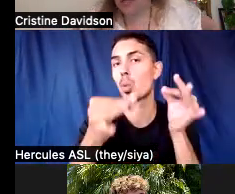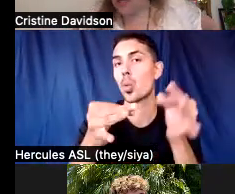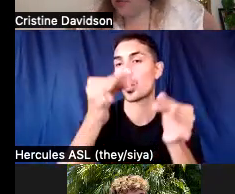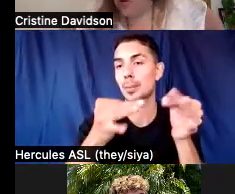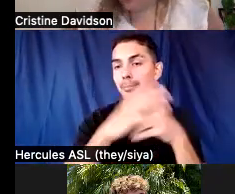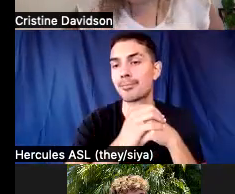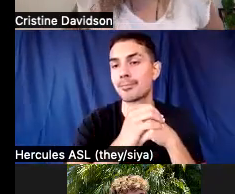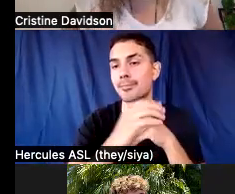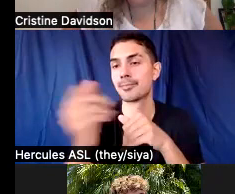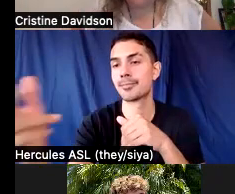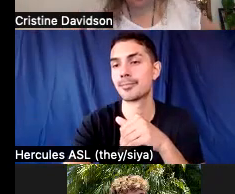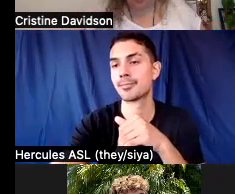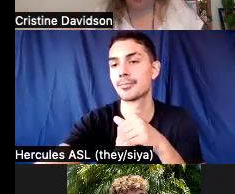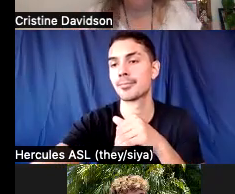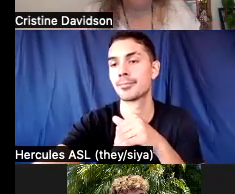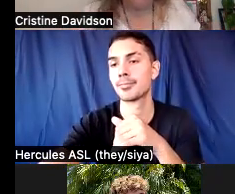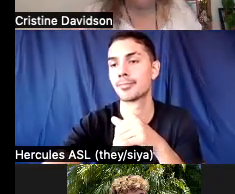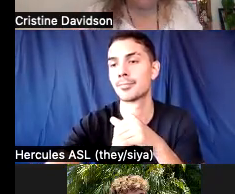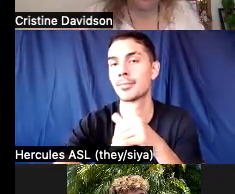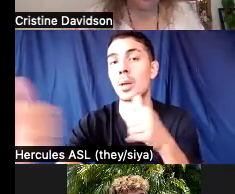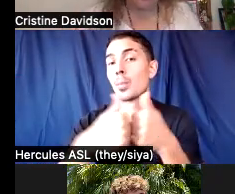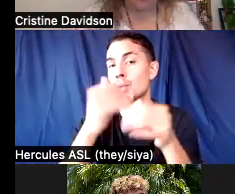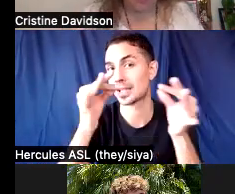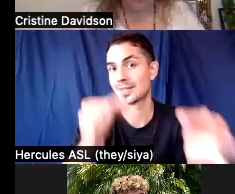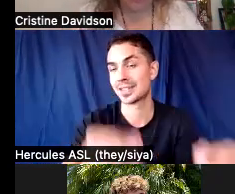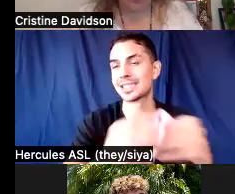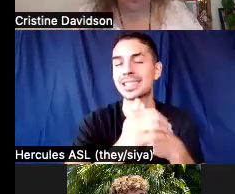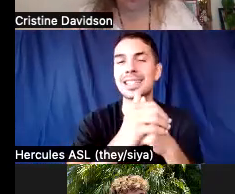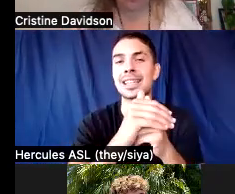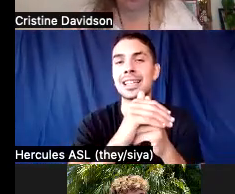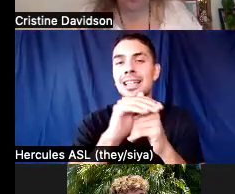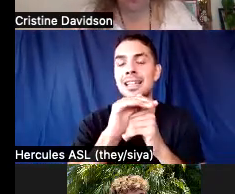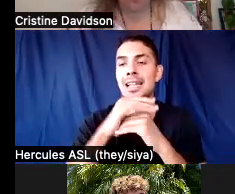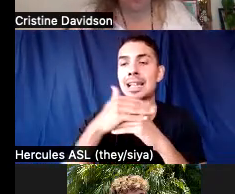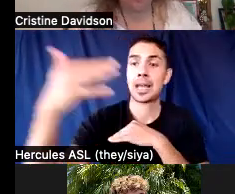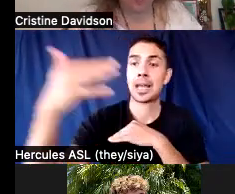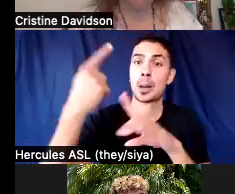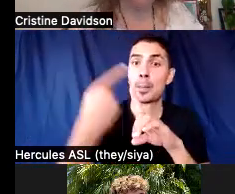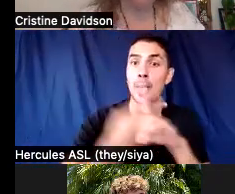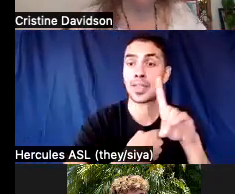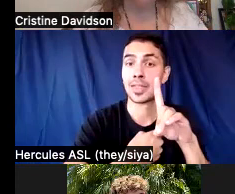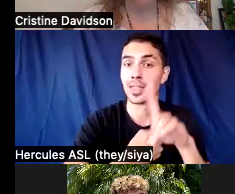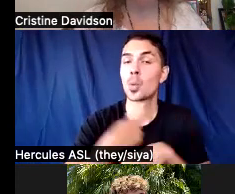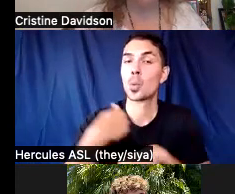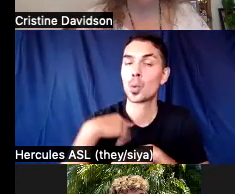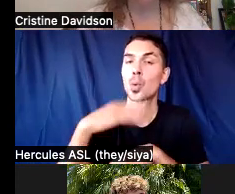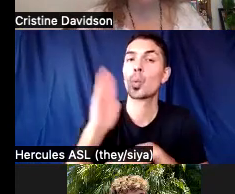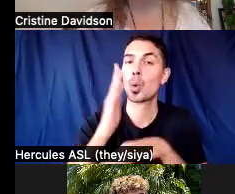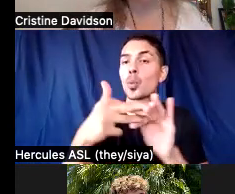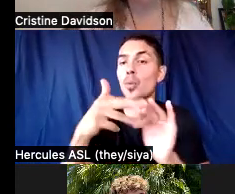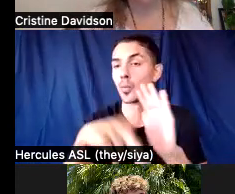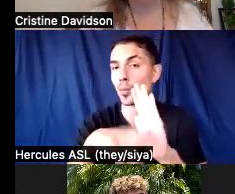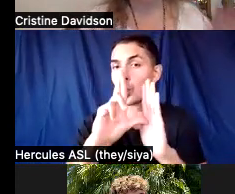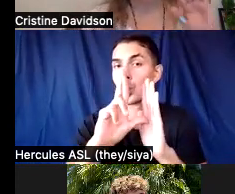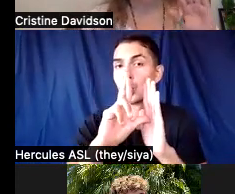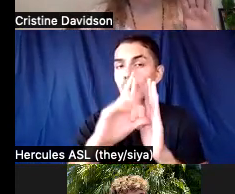Most definitely. Normally, later in the month, we do a review of codes